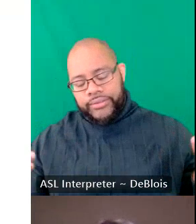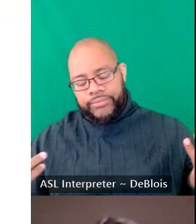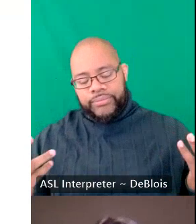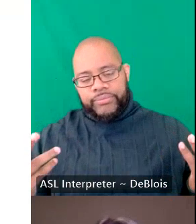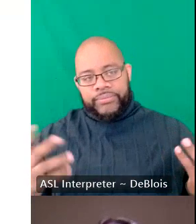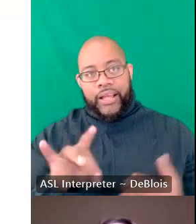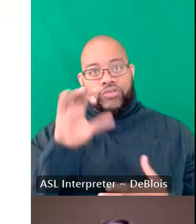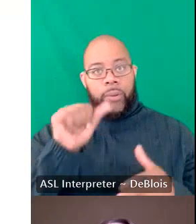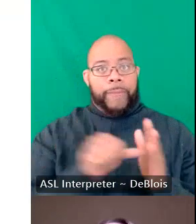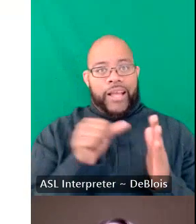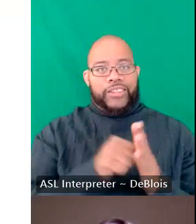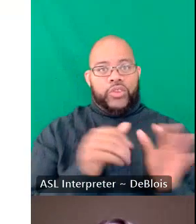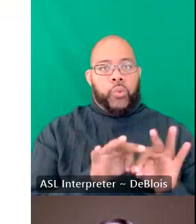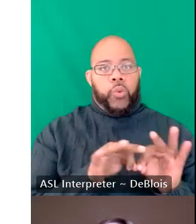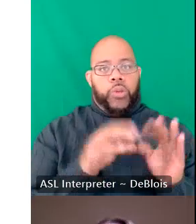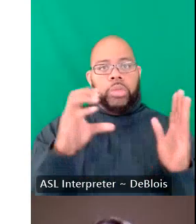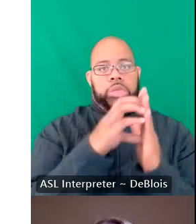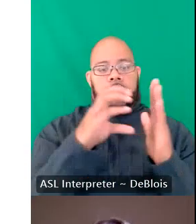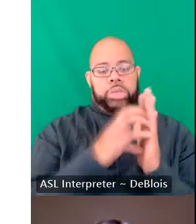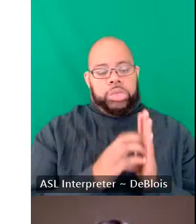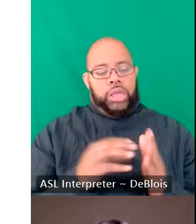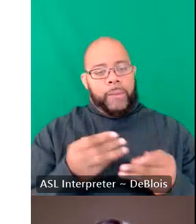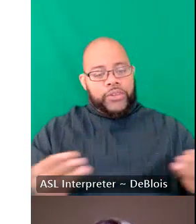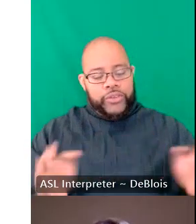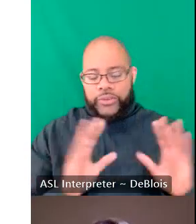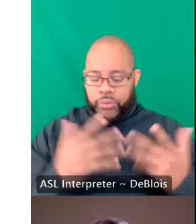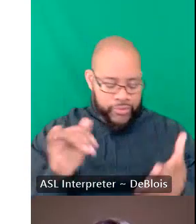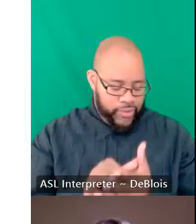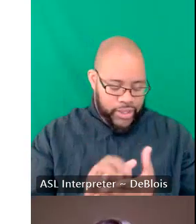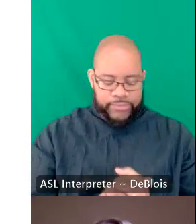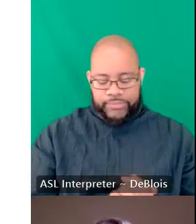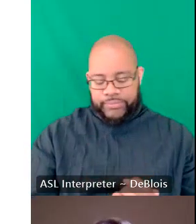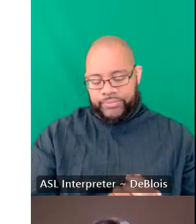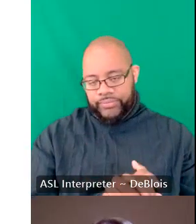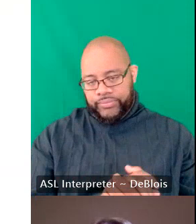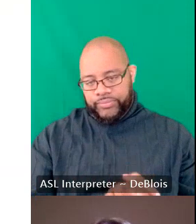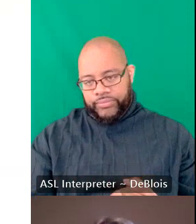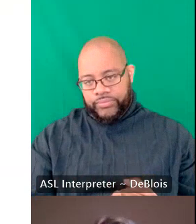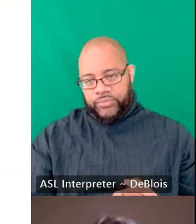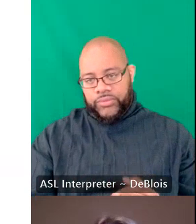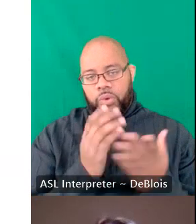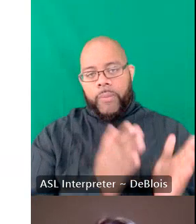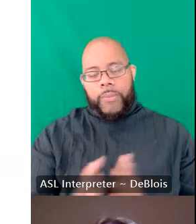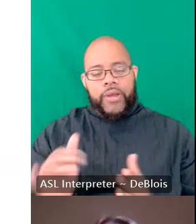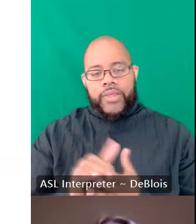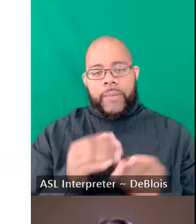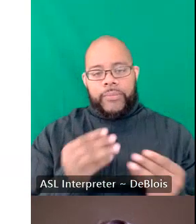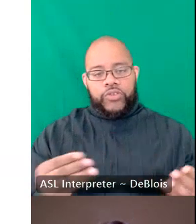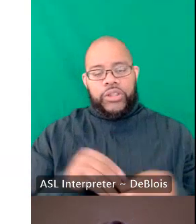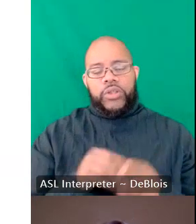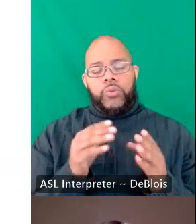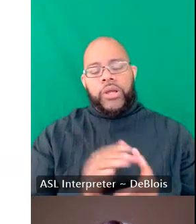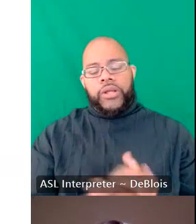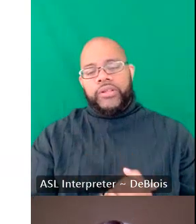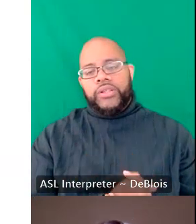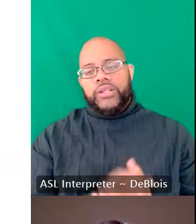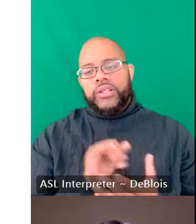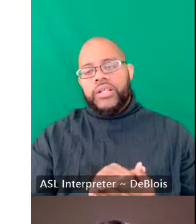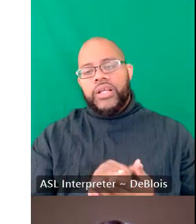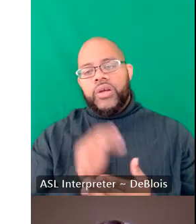800 pages of material. And you want to prepare those materials in a way that